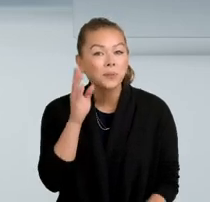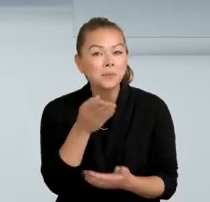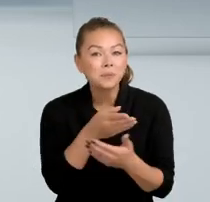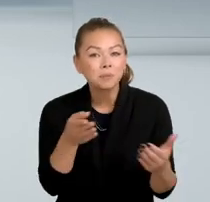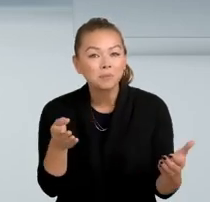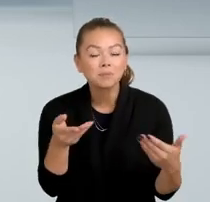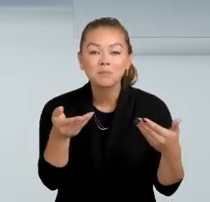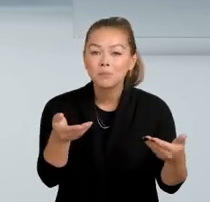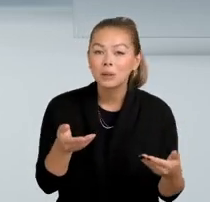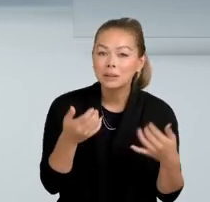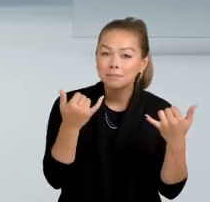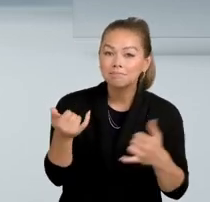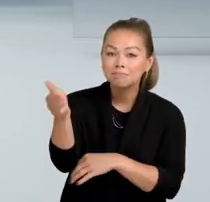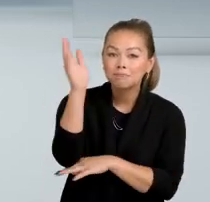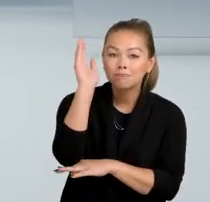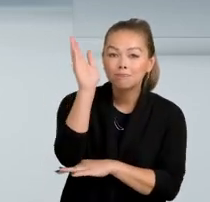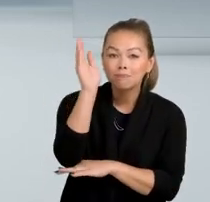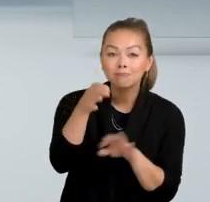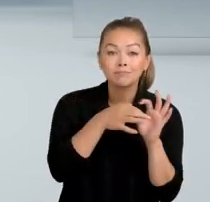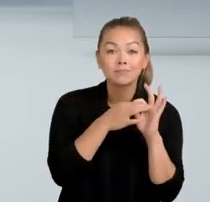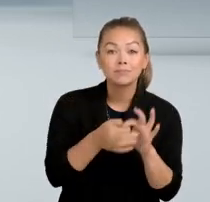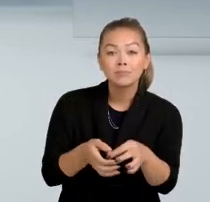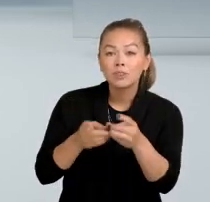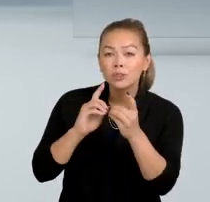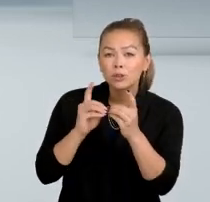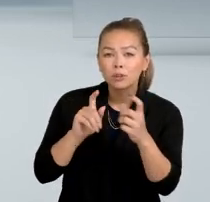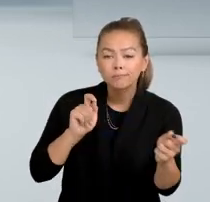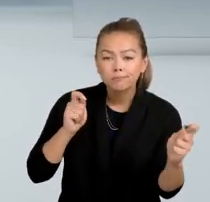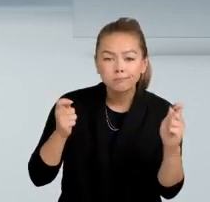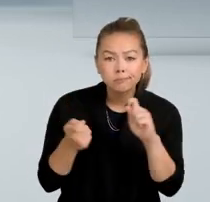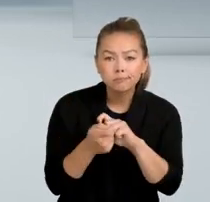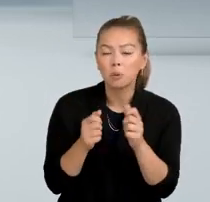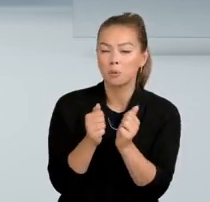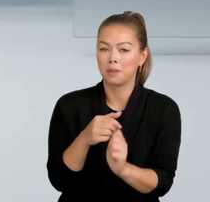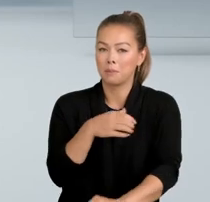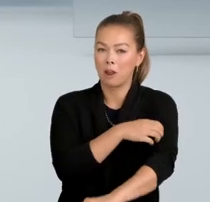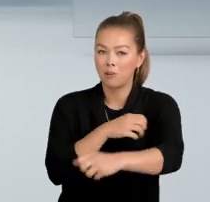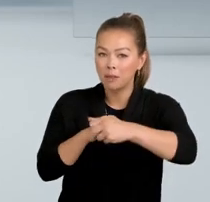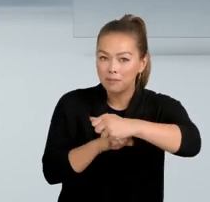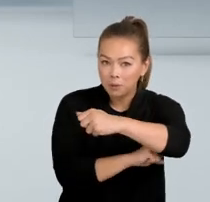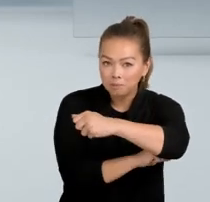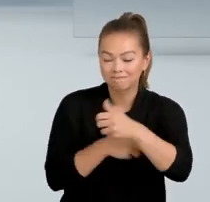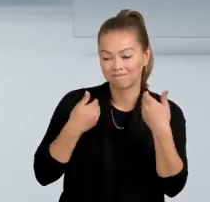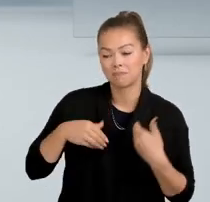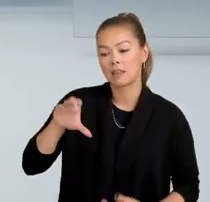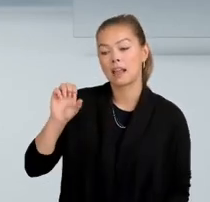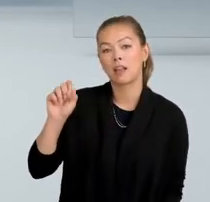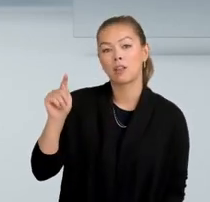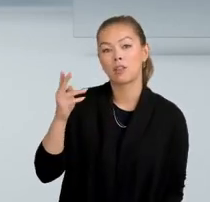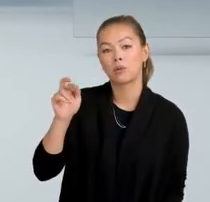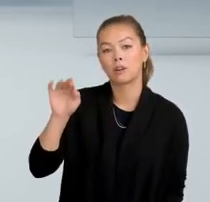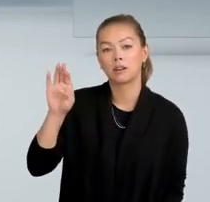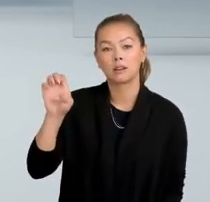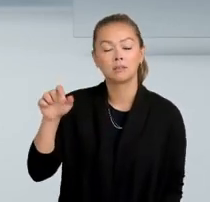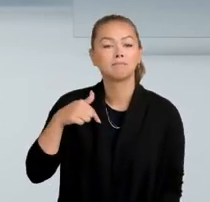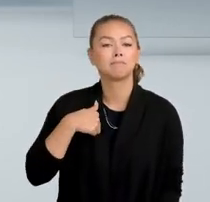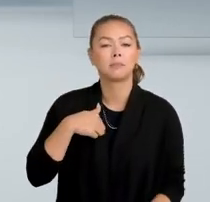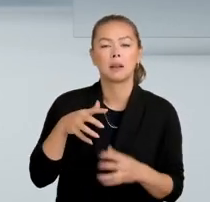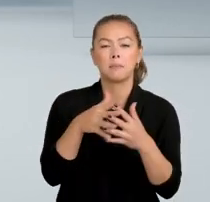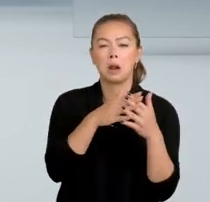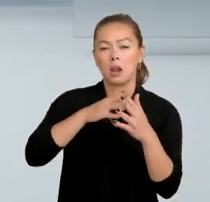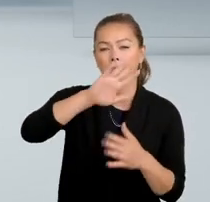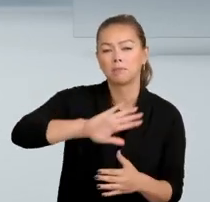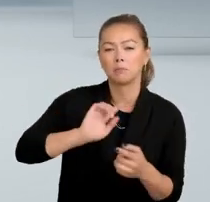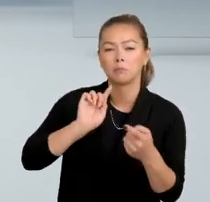hello everyone and welcome to today's presentation on digital transformation with the Power Platform my name is Catherine McSweeney the